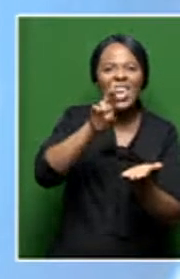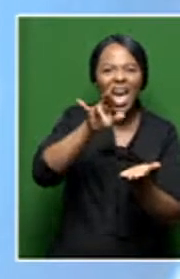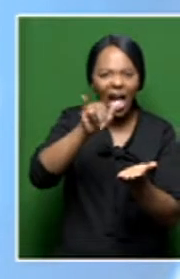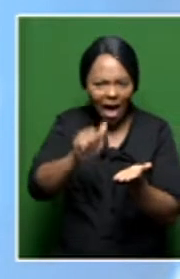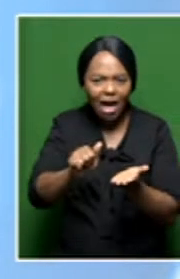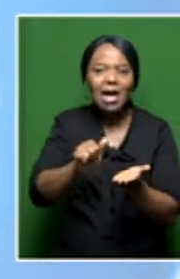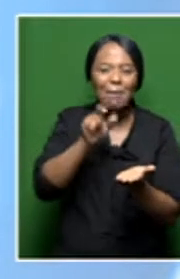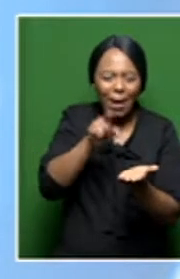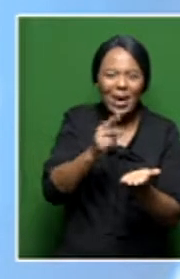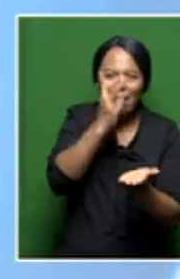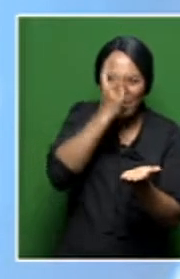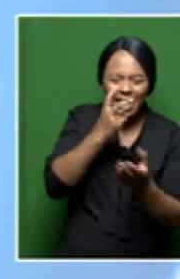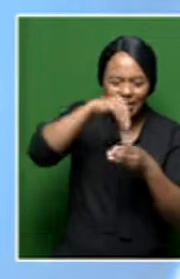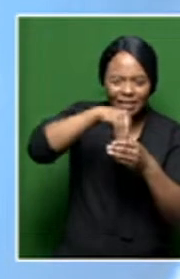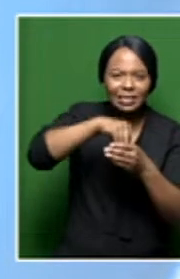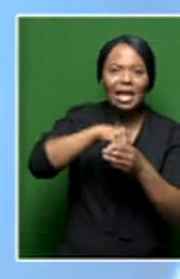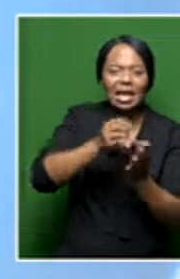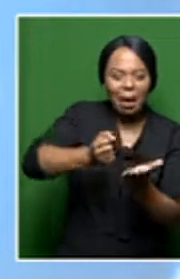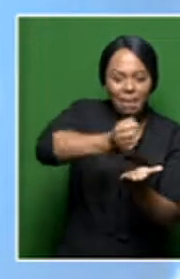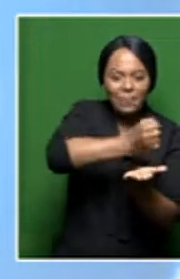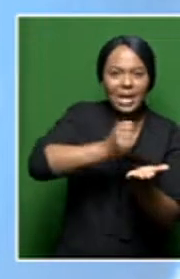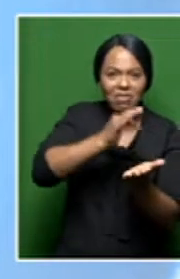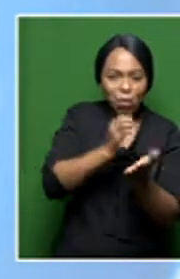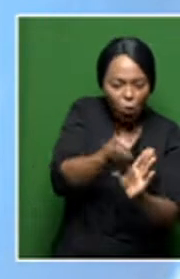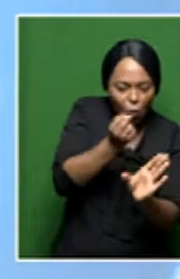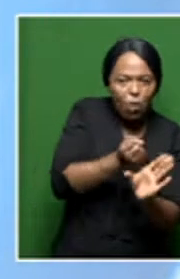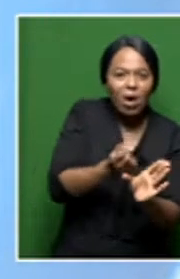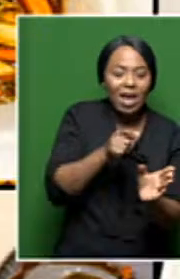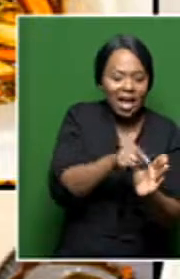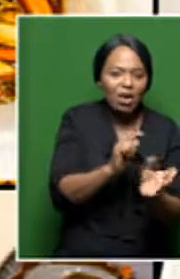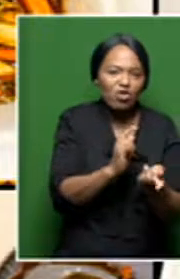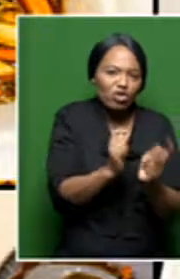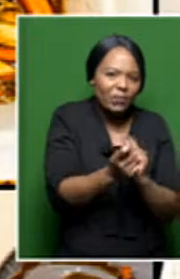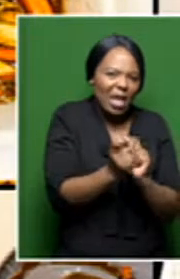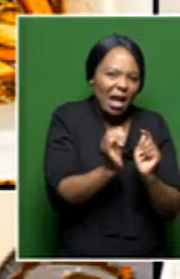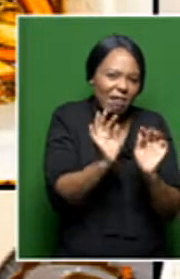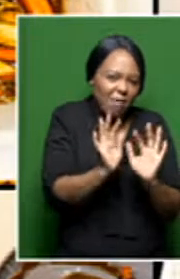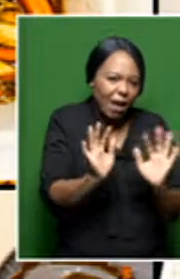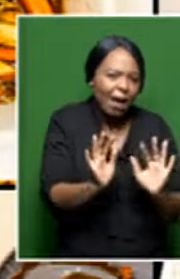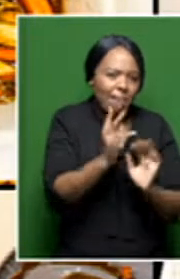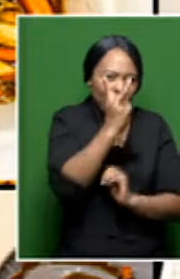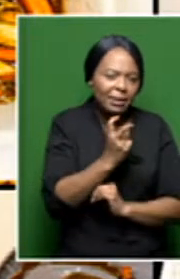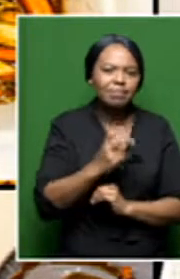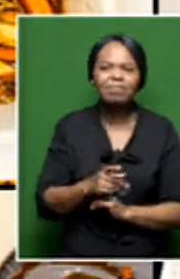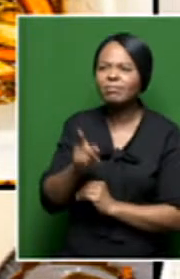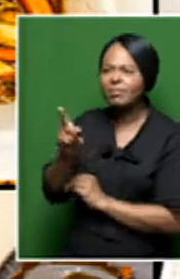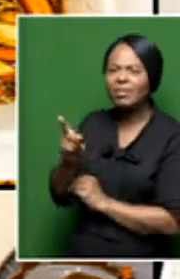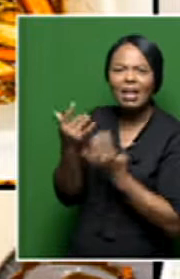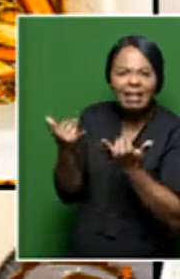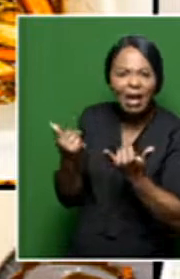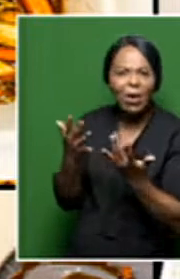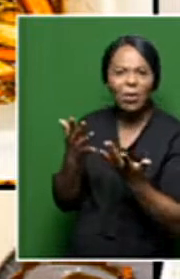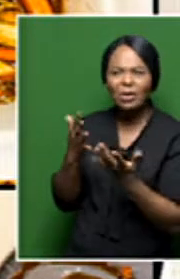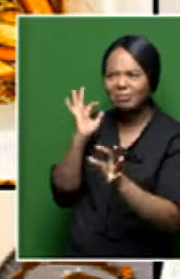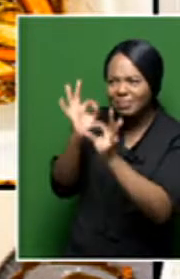rich. That's what gets it that color. So name 5 items that are in your kitchen pantry right now. Oh, right now.